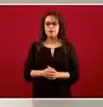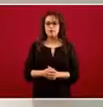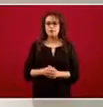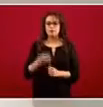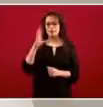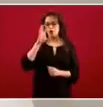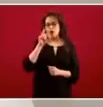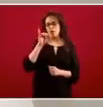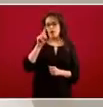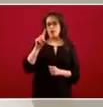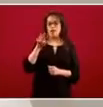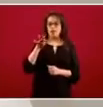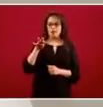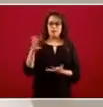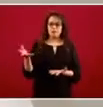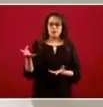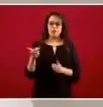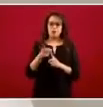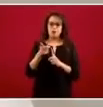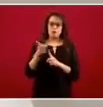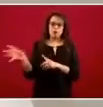doctors.